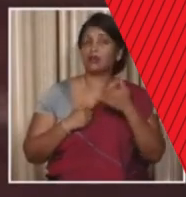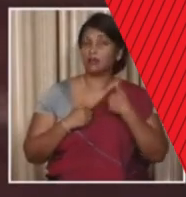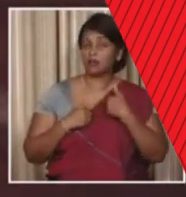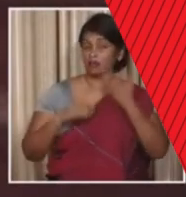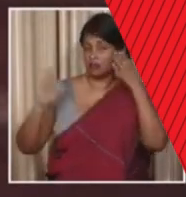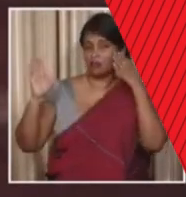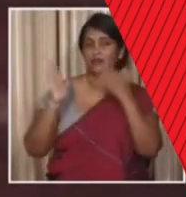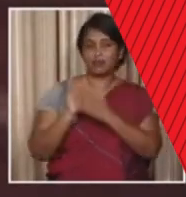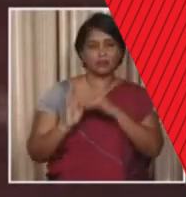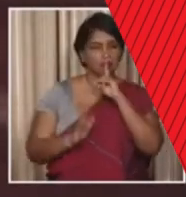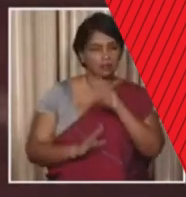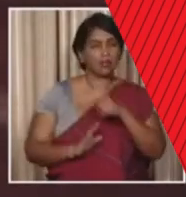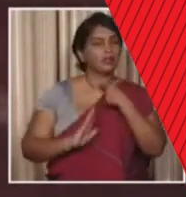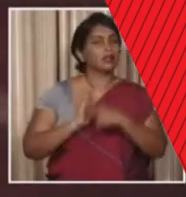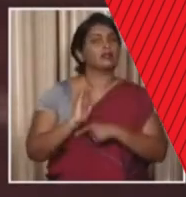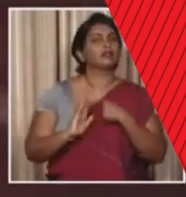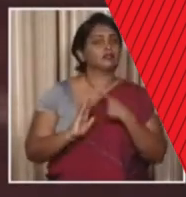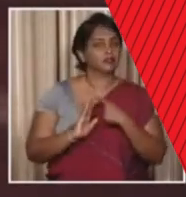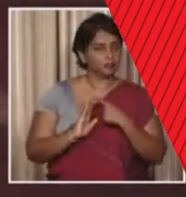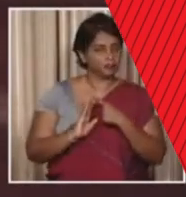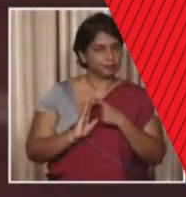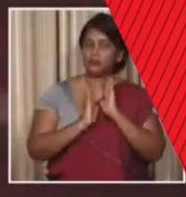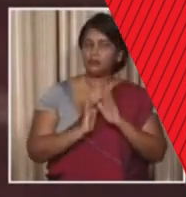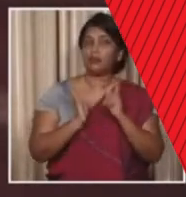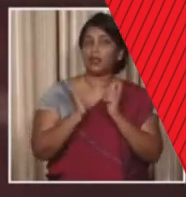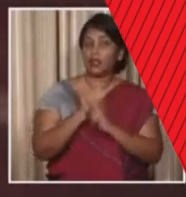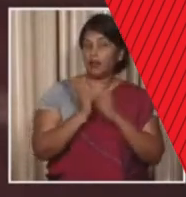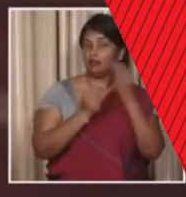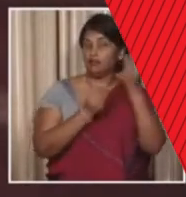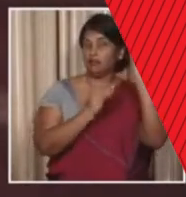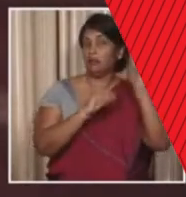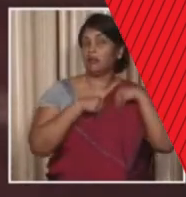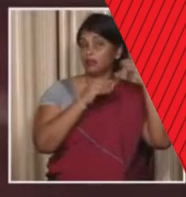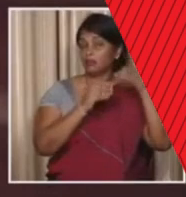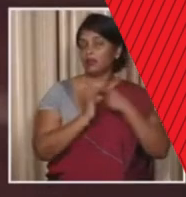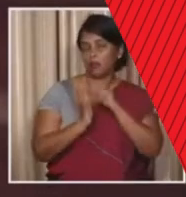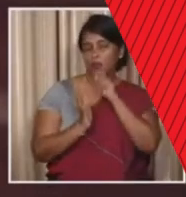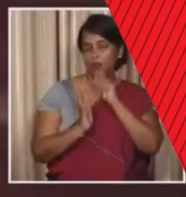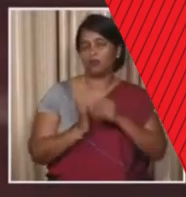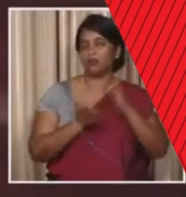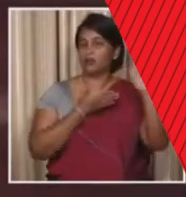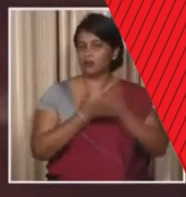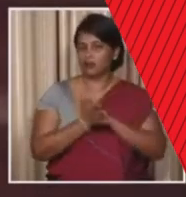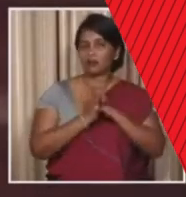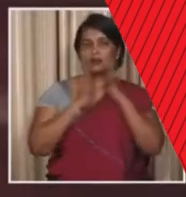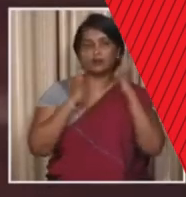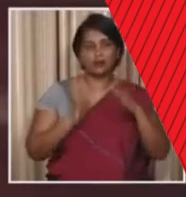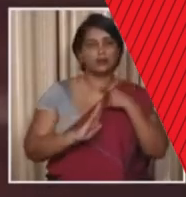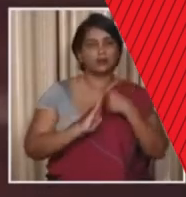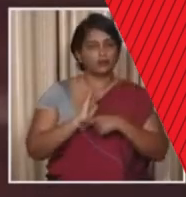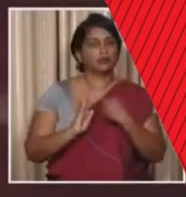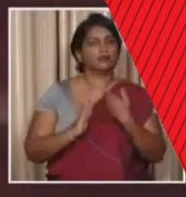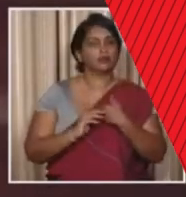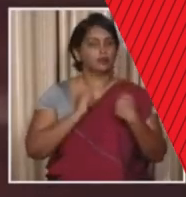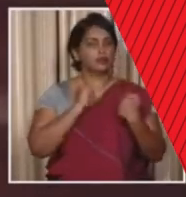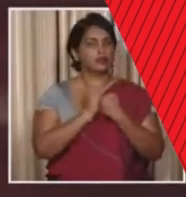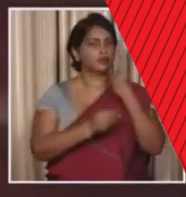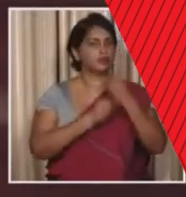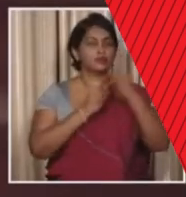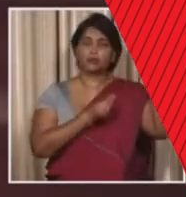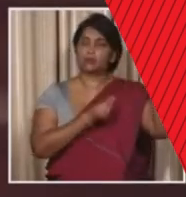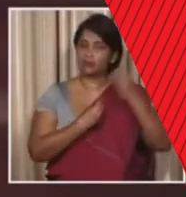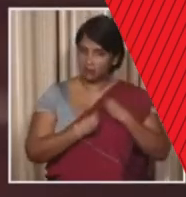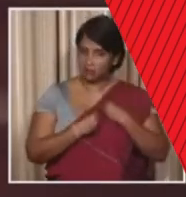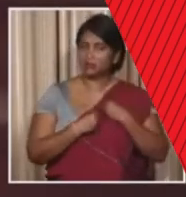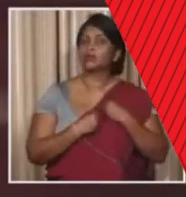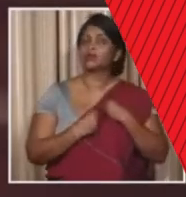Lanka is indebted to India for investing in Sri Lanka and selling the country is two different